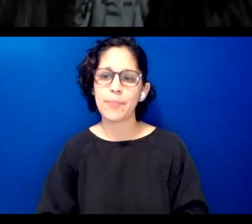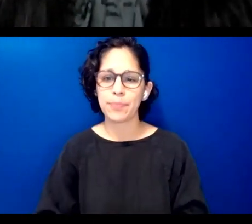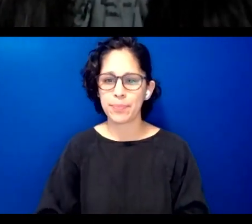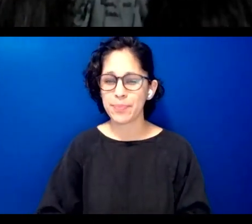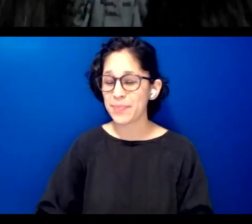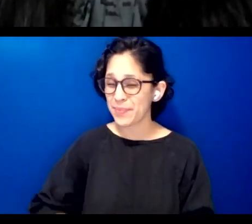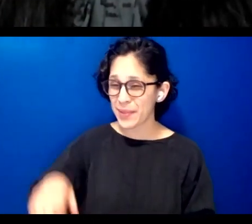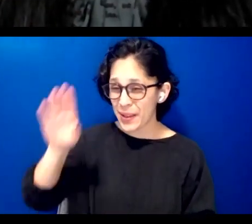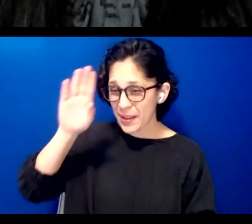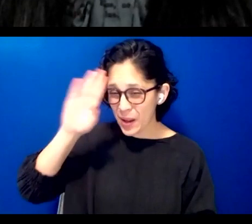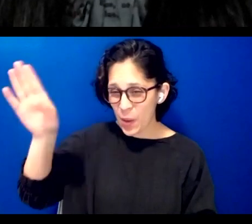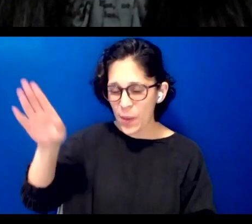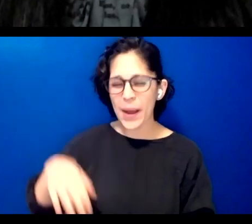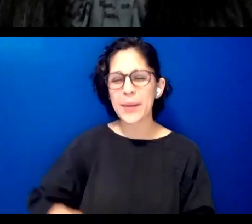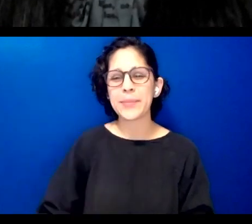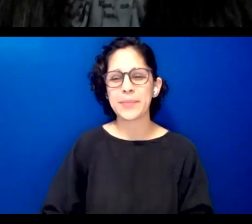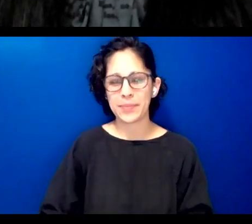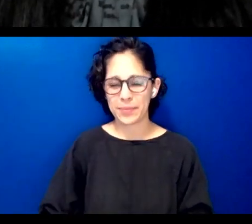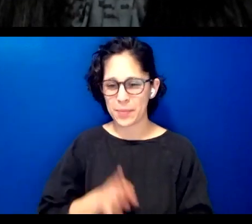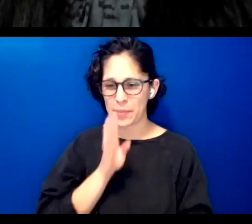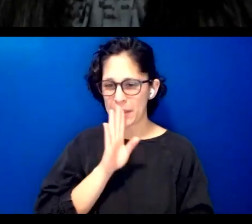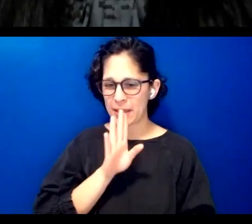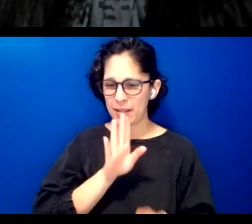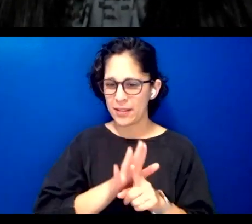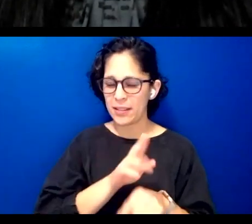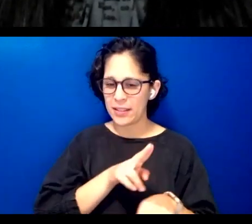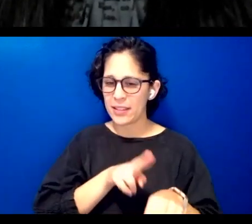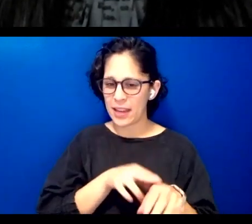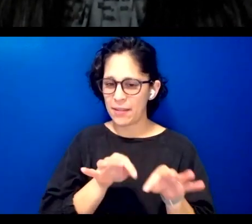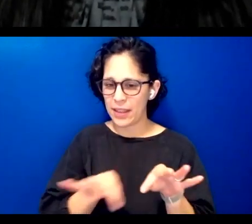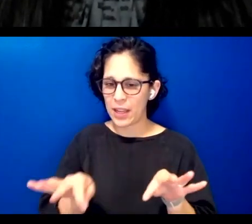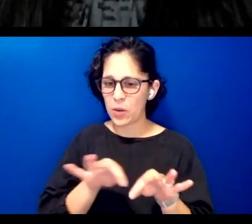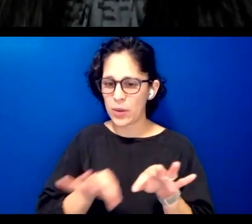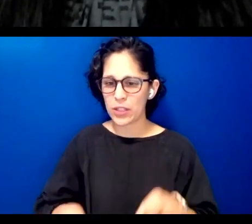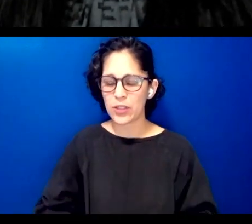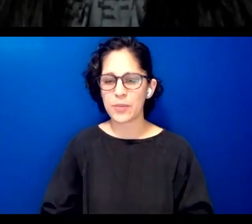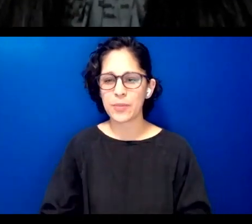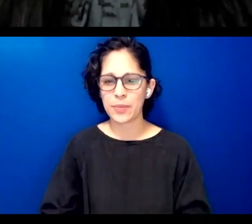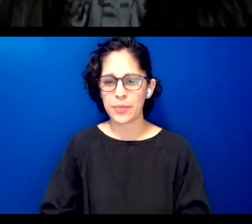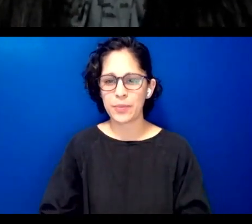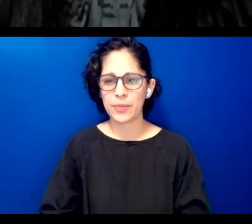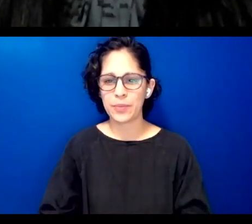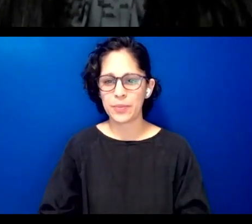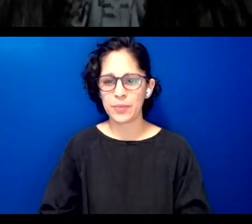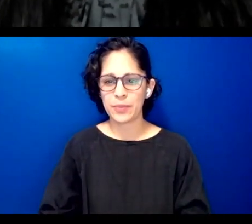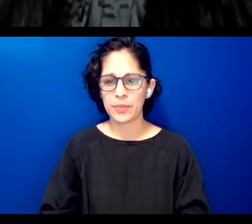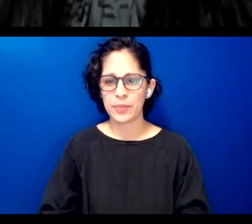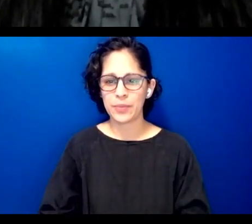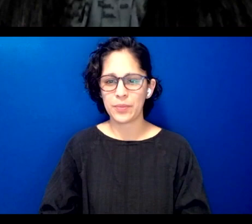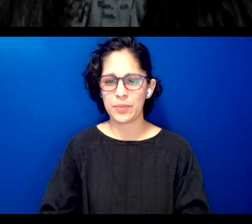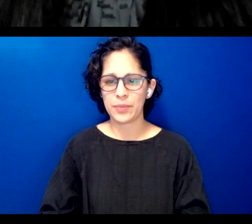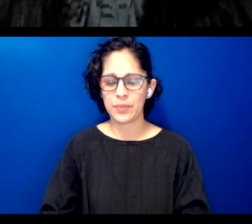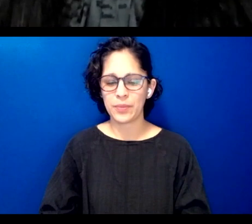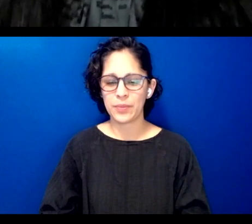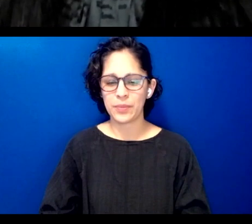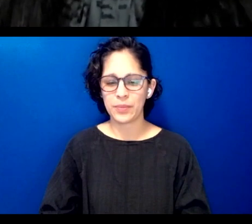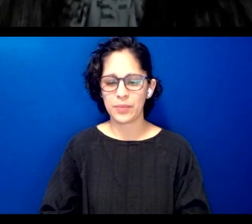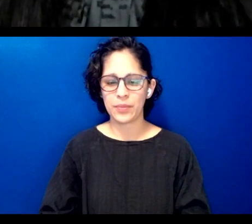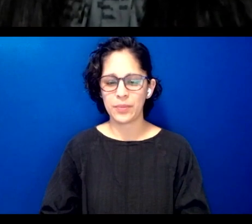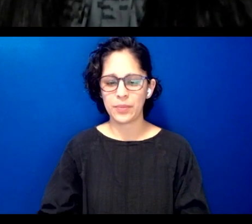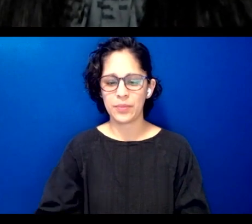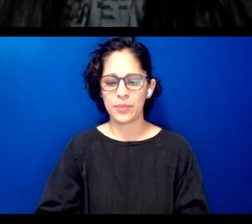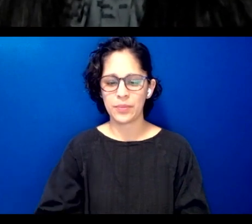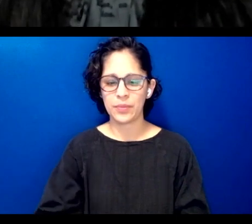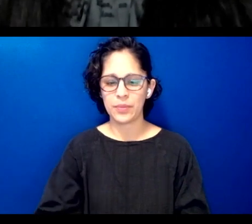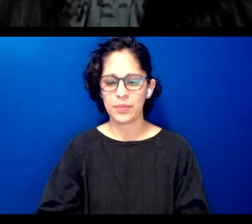Aloha mai kākou, o wau no o Candace Kaleimamoowahinekapu Galla, he kanaka Hawaii ma ka mokupuni nui o